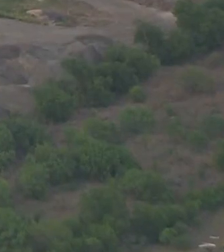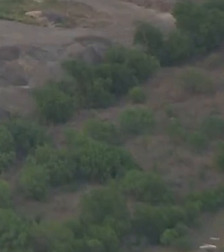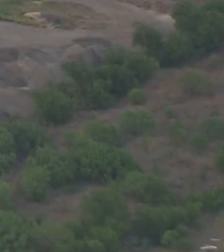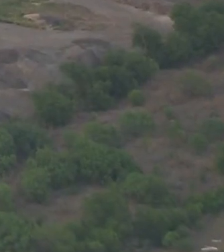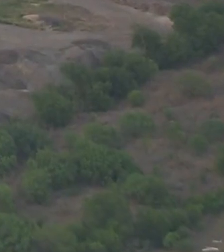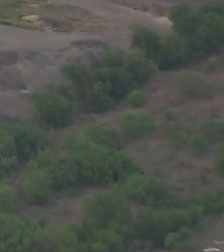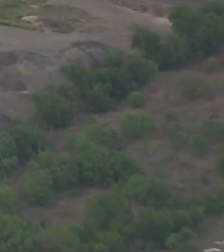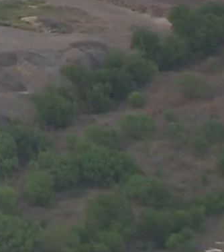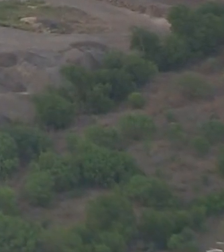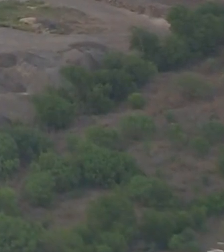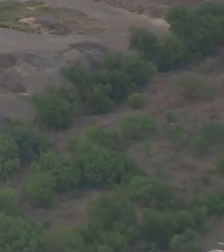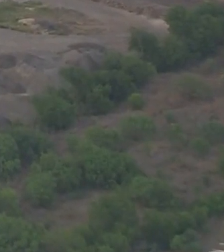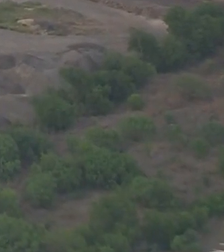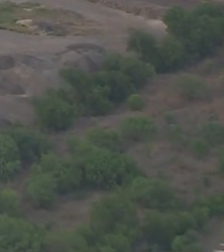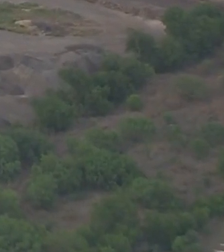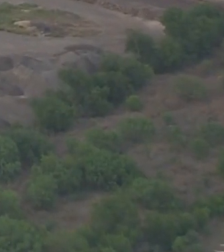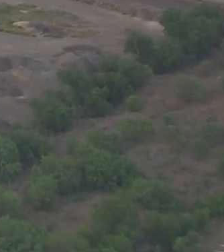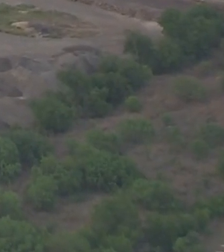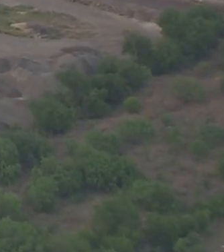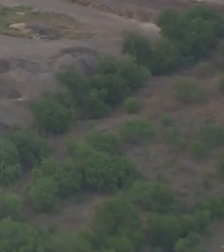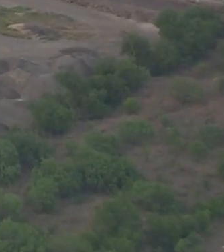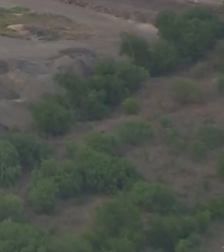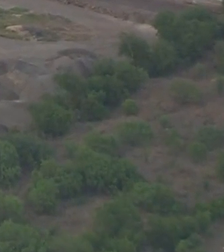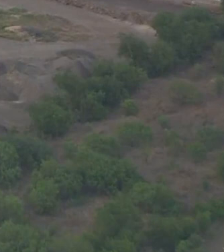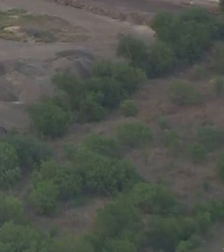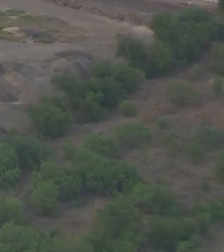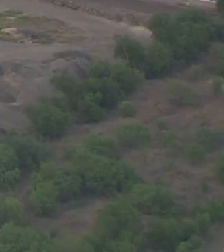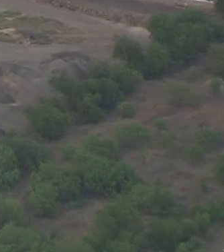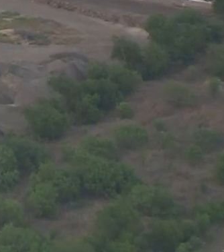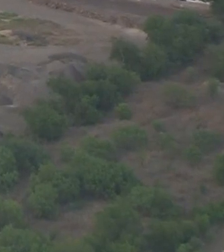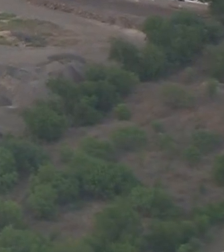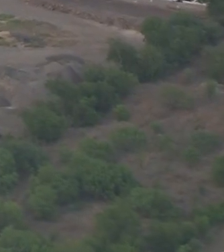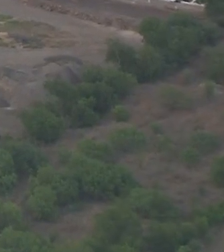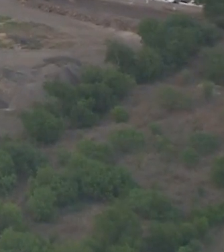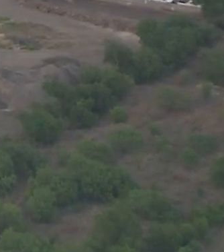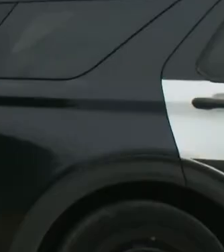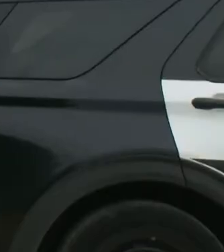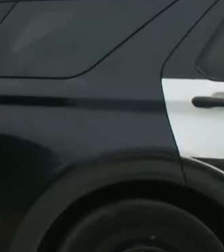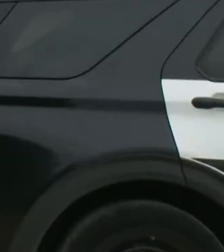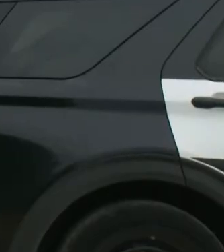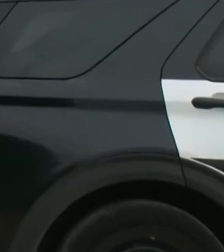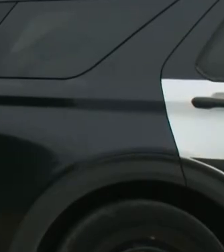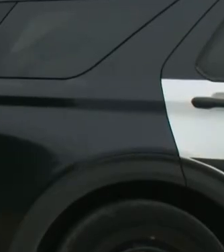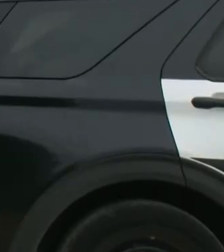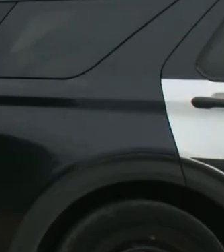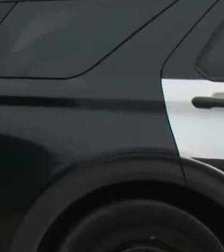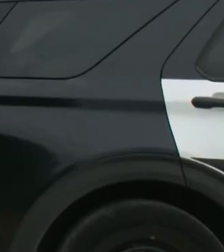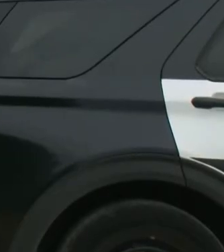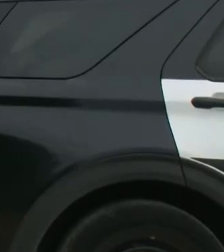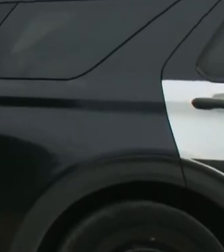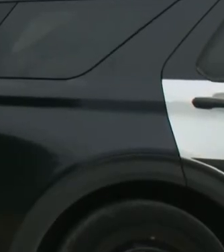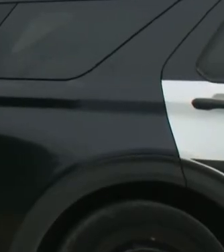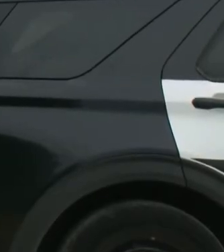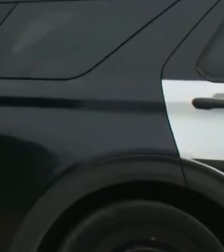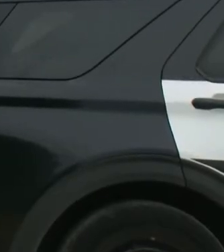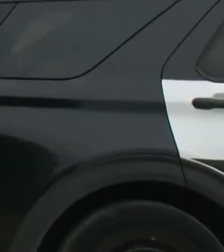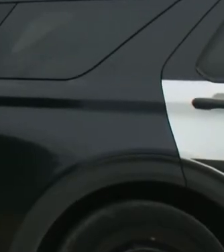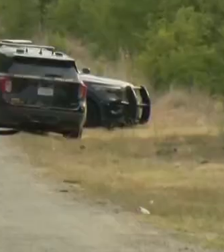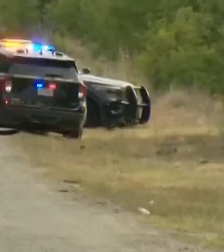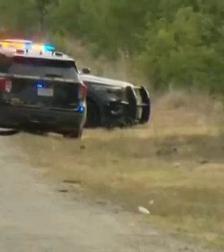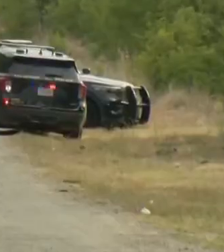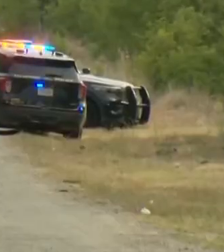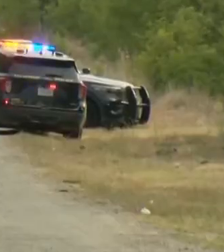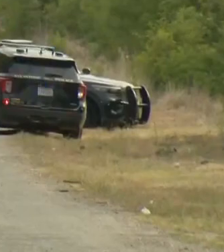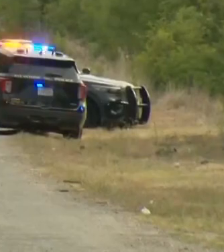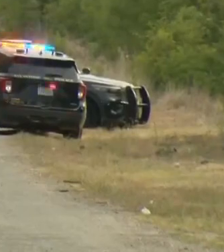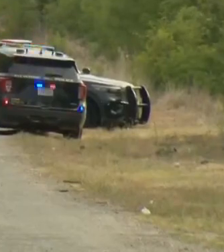The vehicle stopped 31 miles outside San Antonio before it ended up on Quintana Road, where, according to Mexican officials, Homero